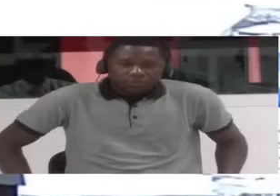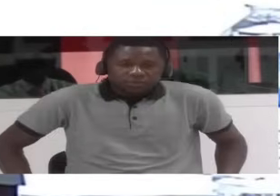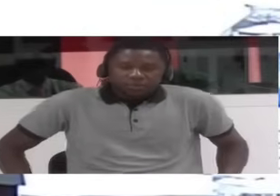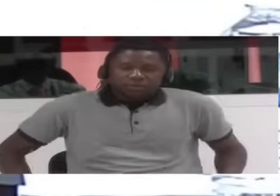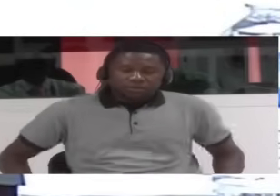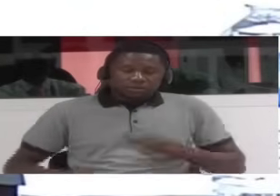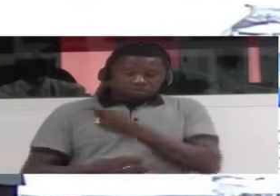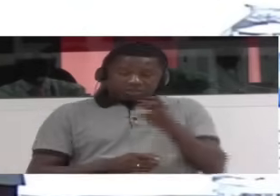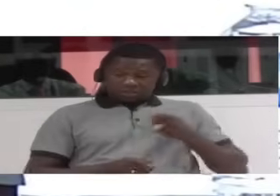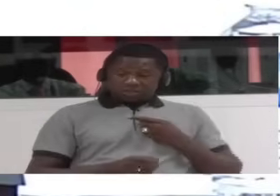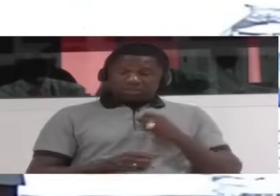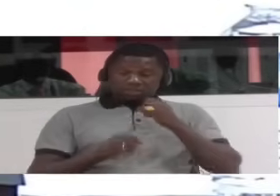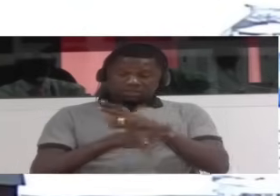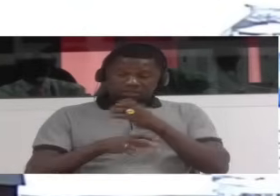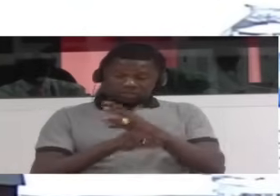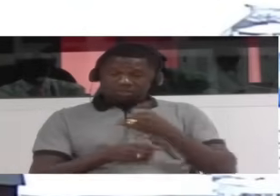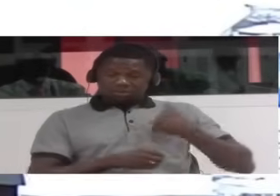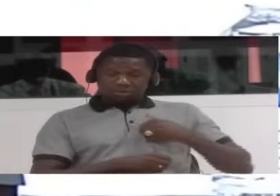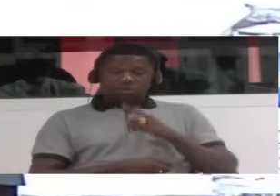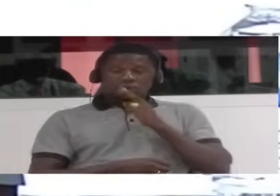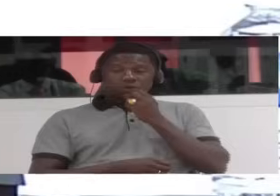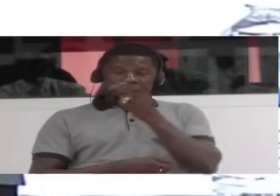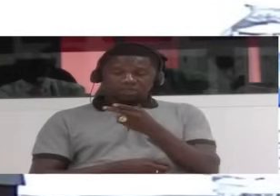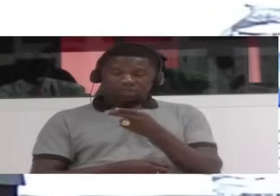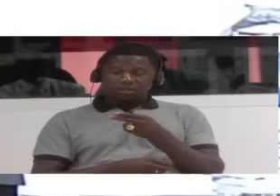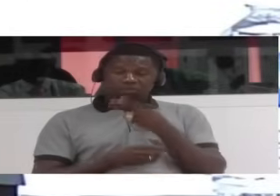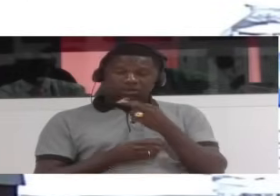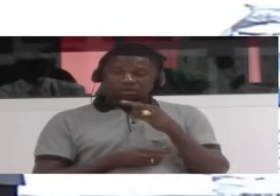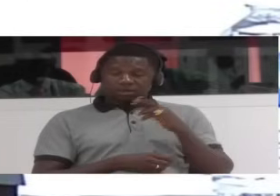Ghanaians who they said were mercenaries.